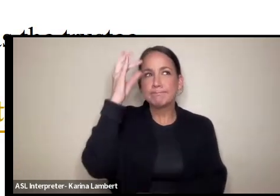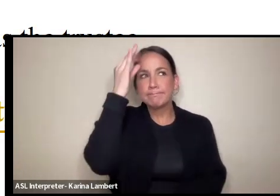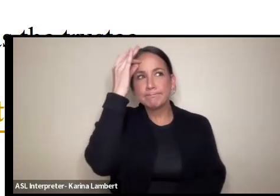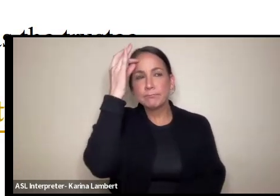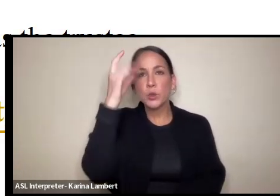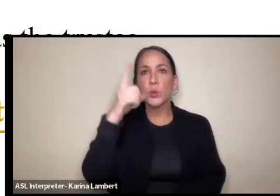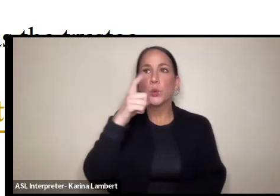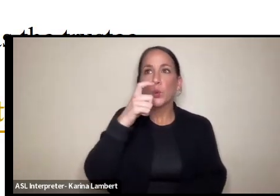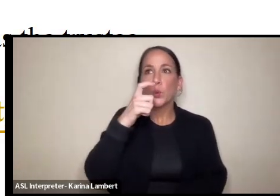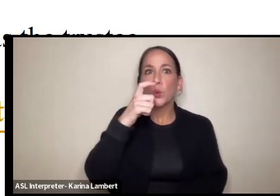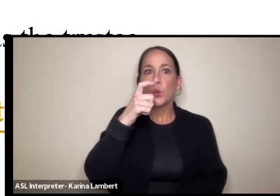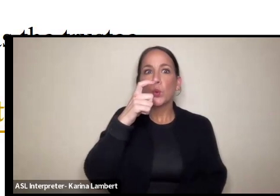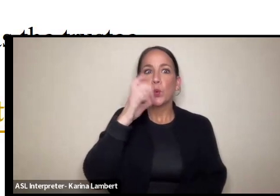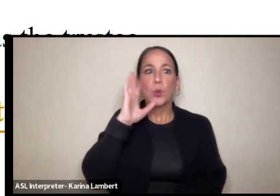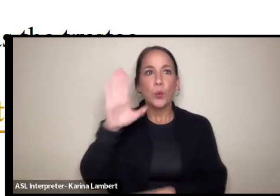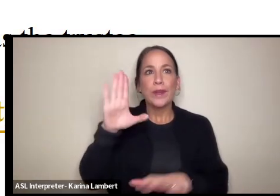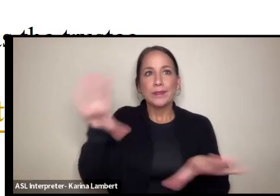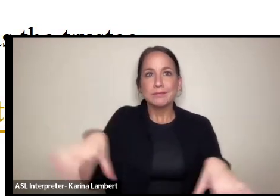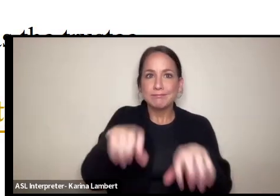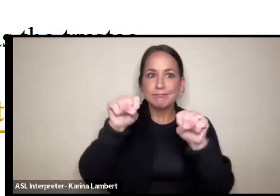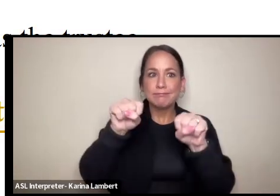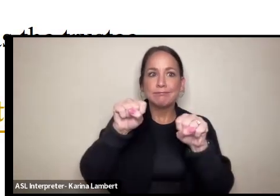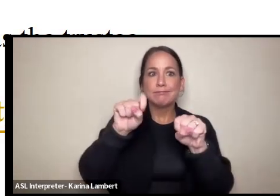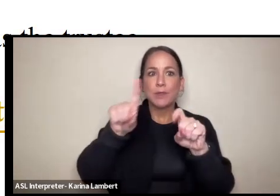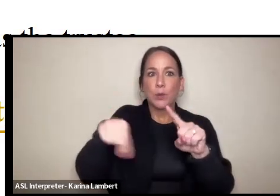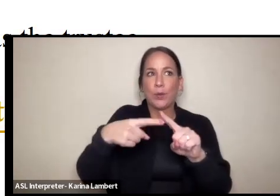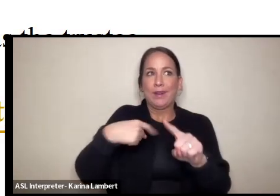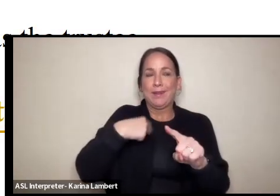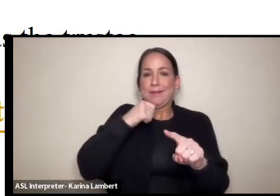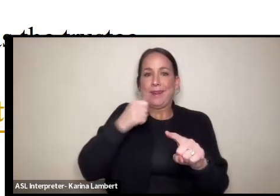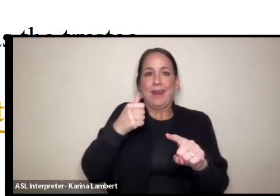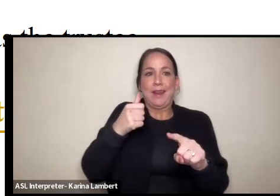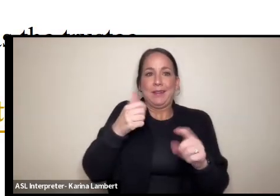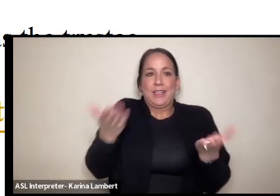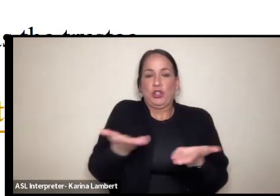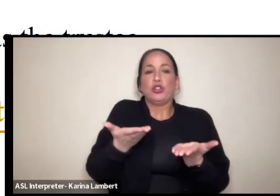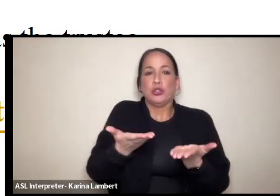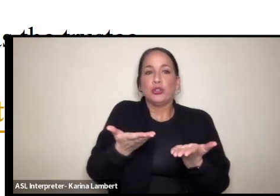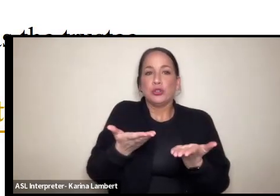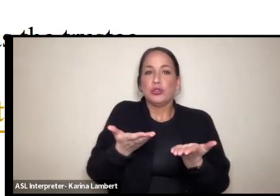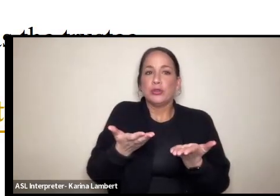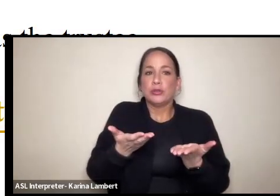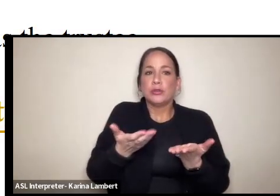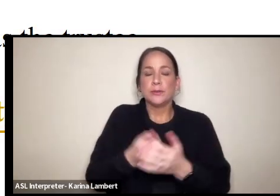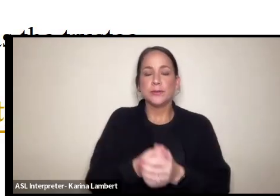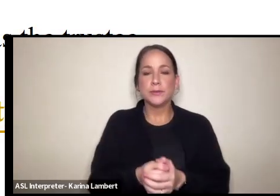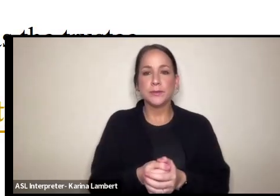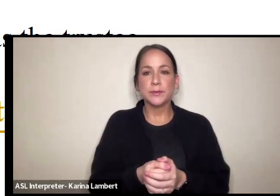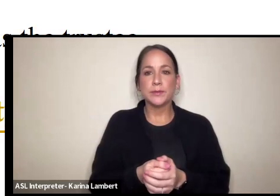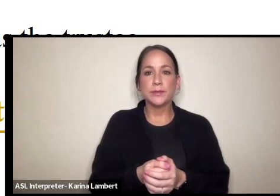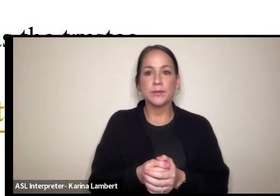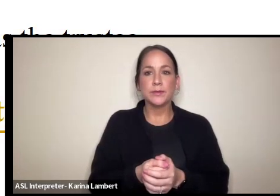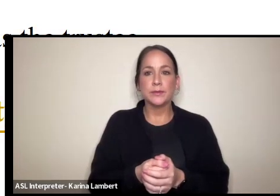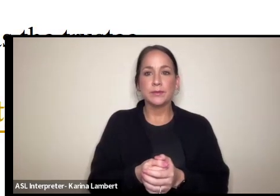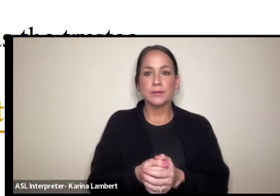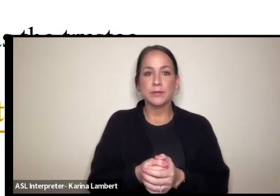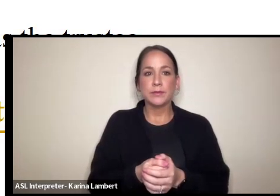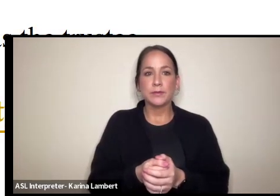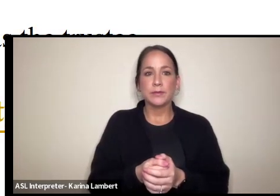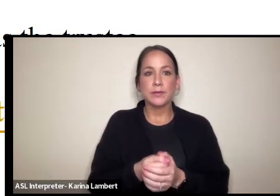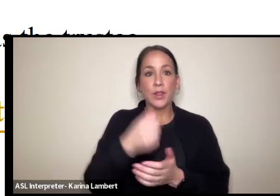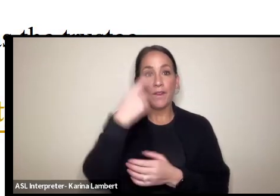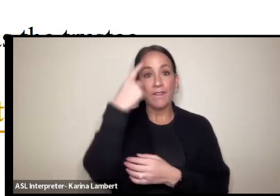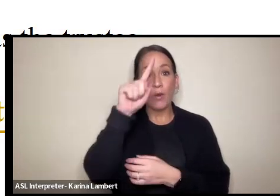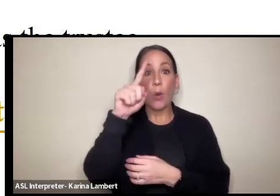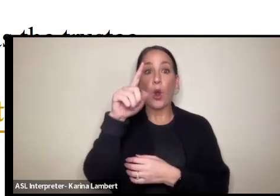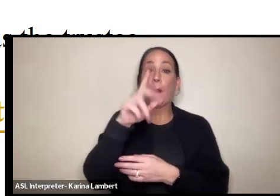in when you are no longer here to serve as trustee. For a pooled special needs